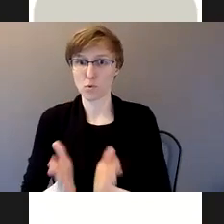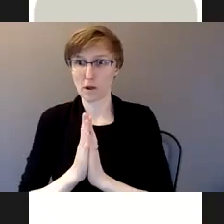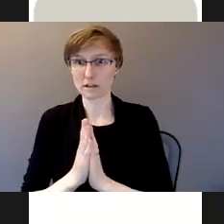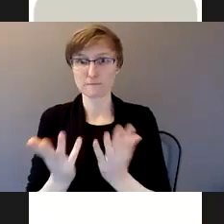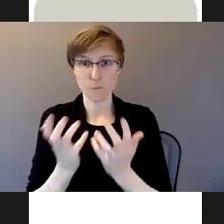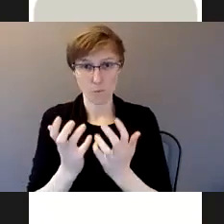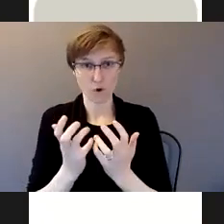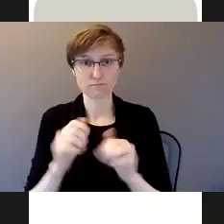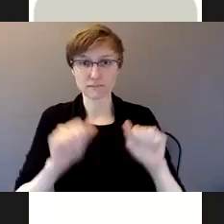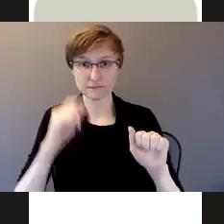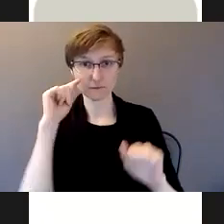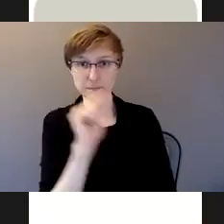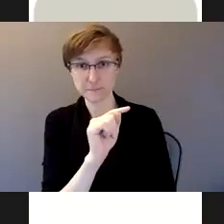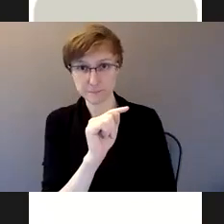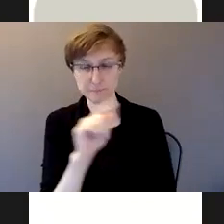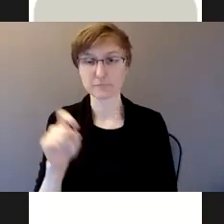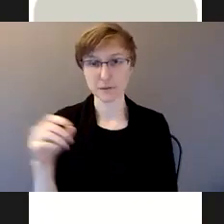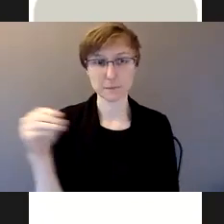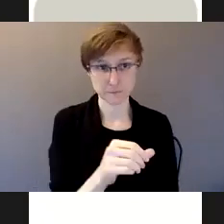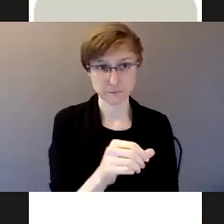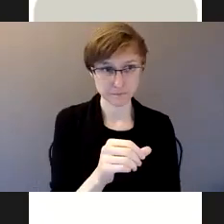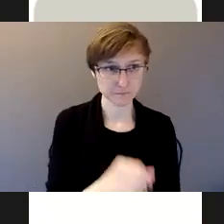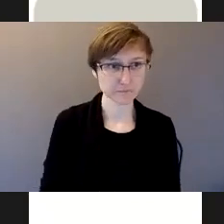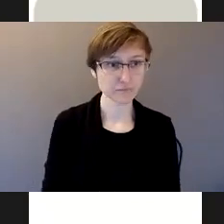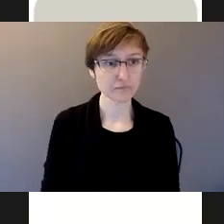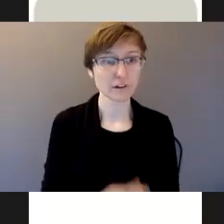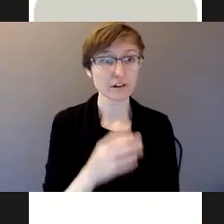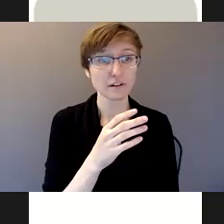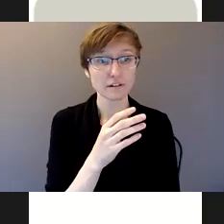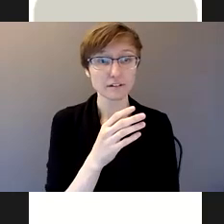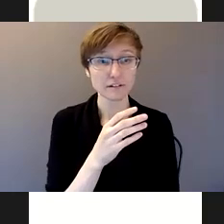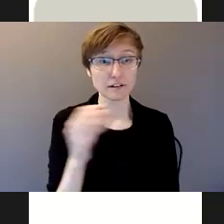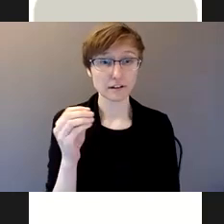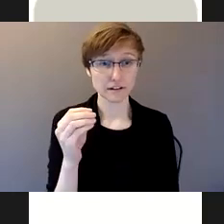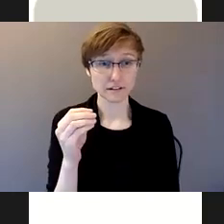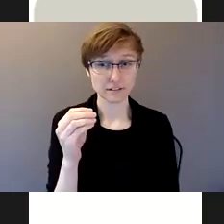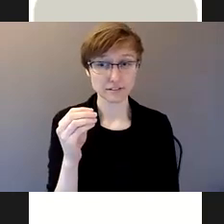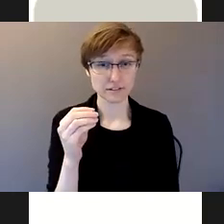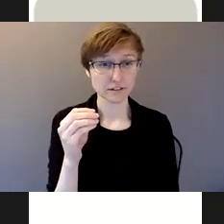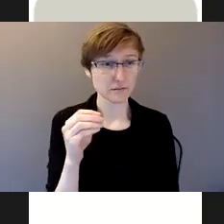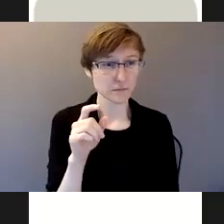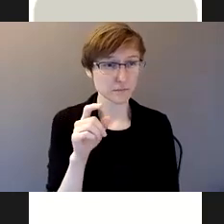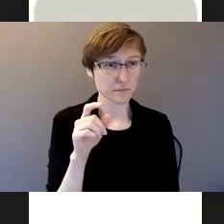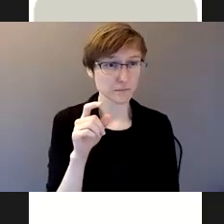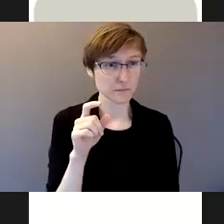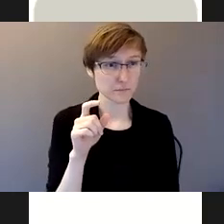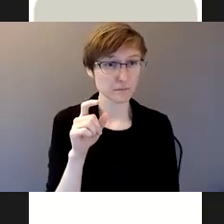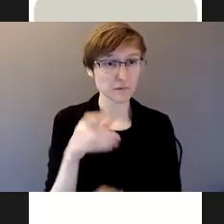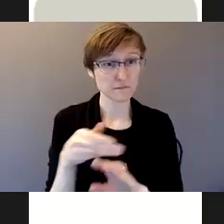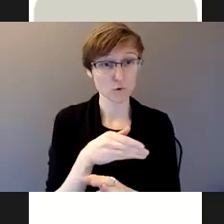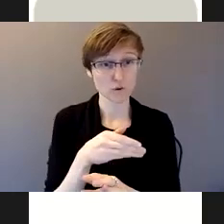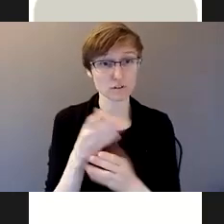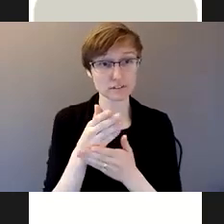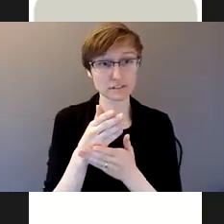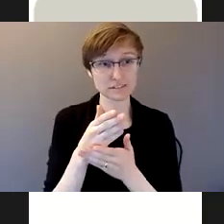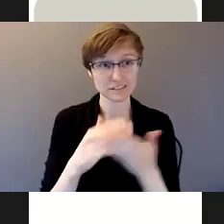for property or a power of attorney for finances, a valid power of attorney for finances in place before the Section 16